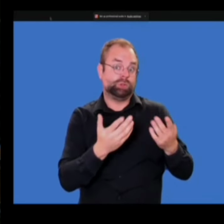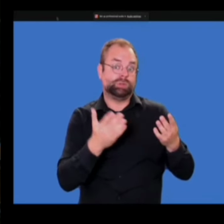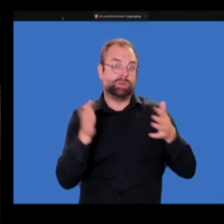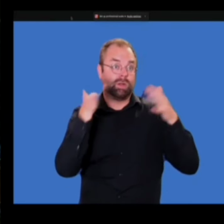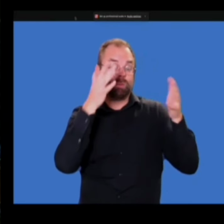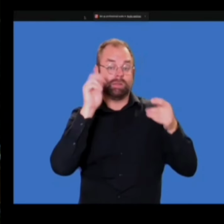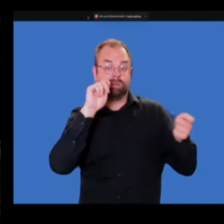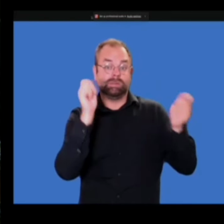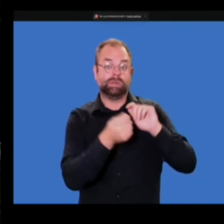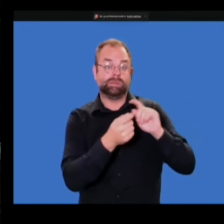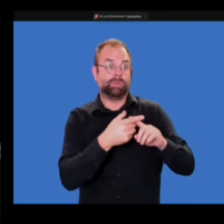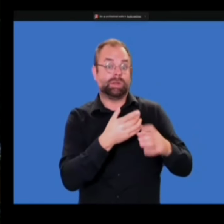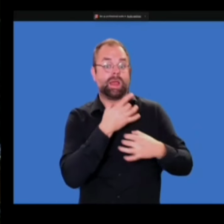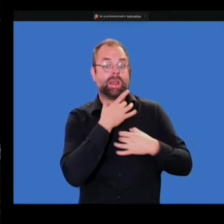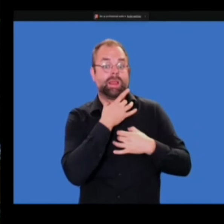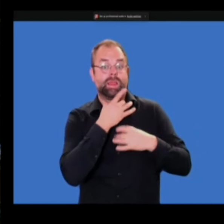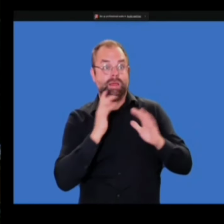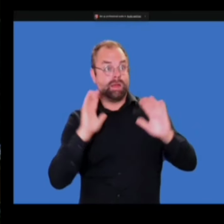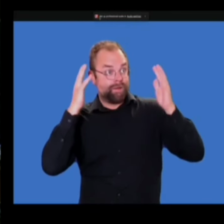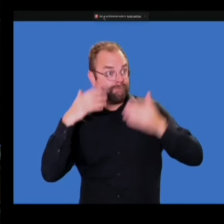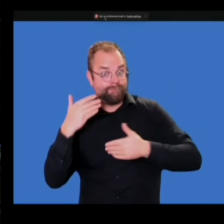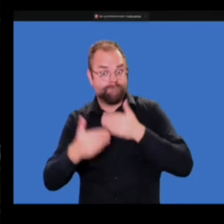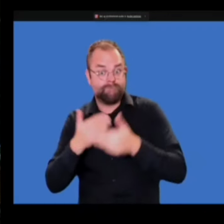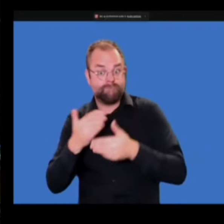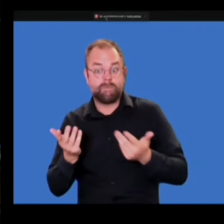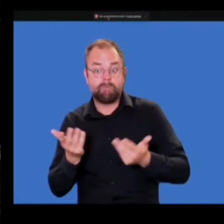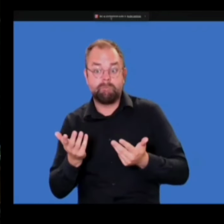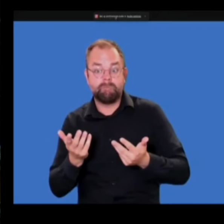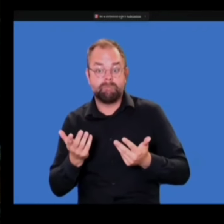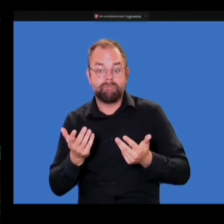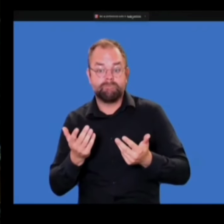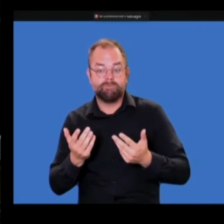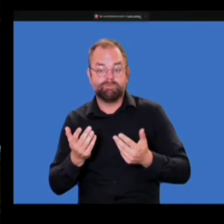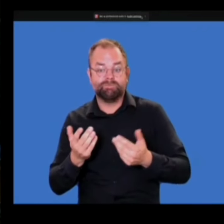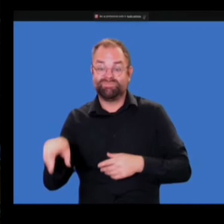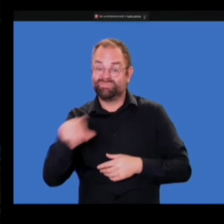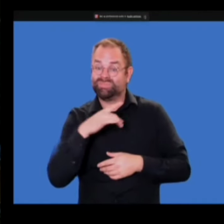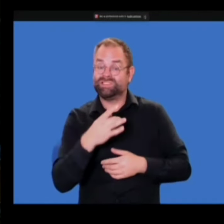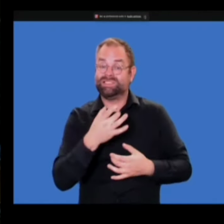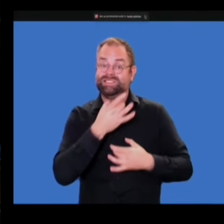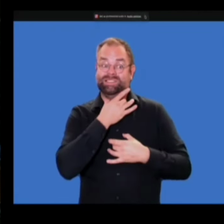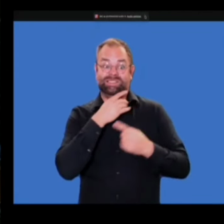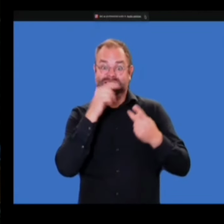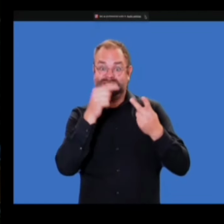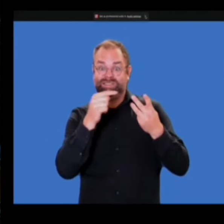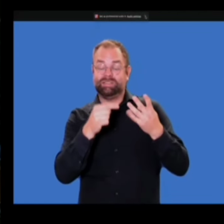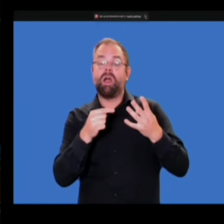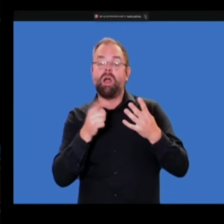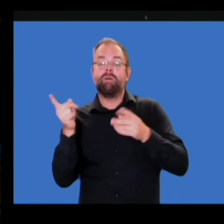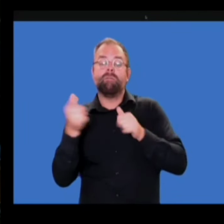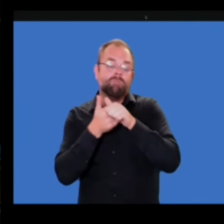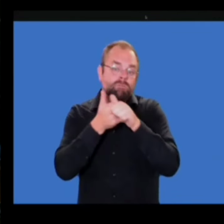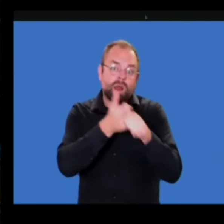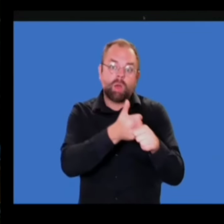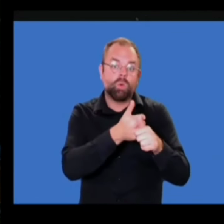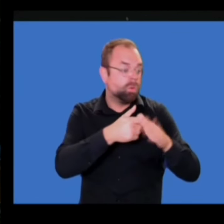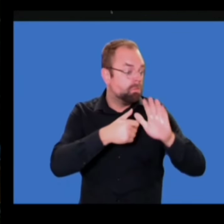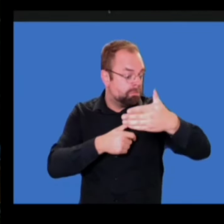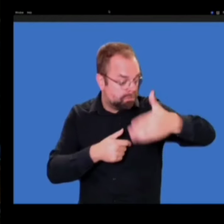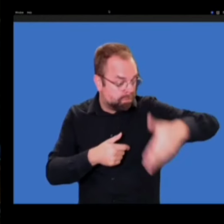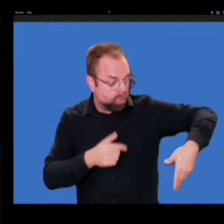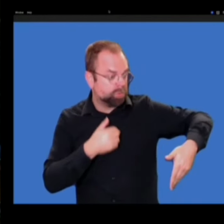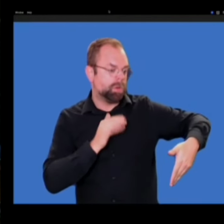These challenges require collective action, shared responsibility, and most